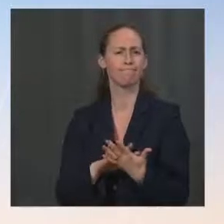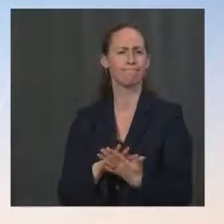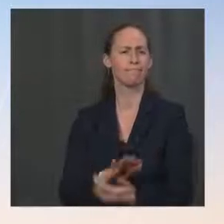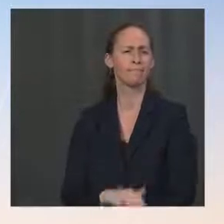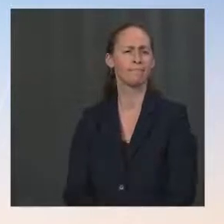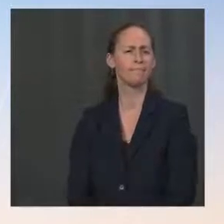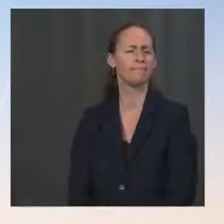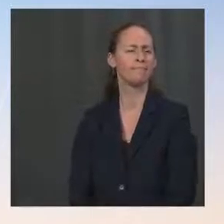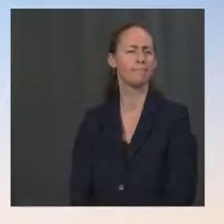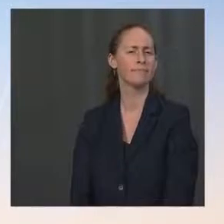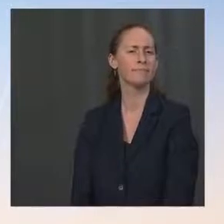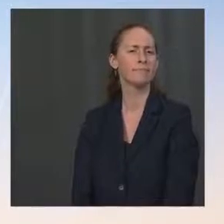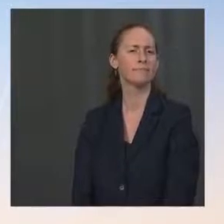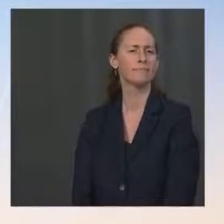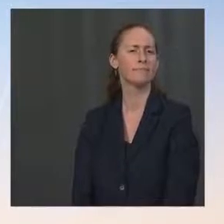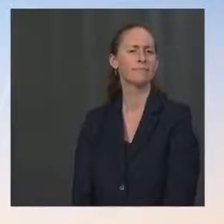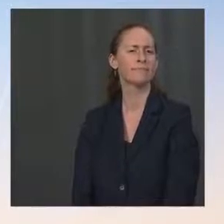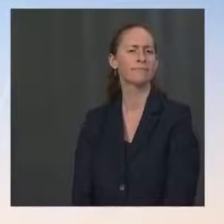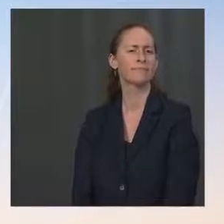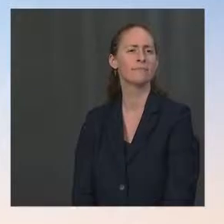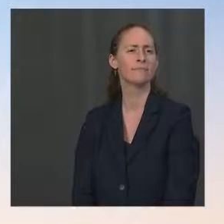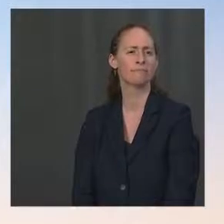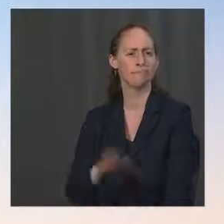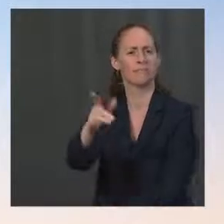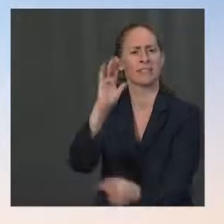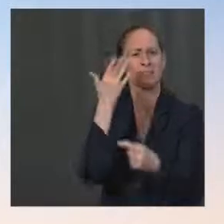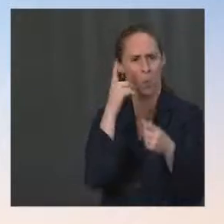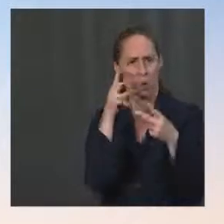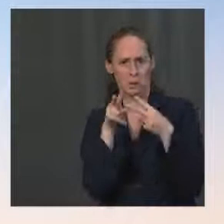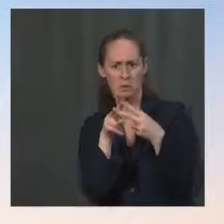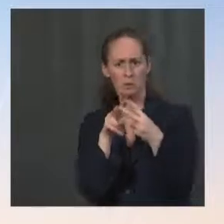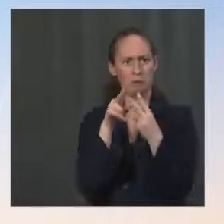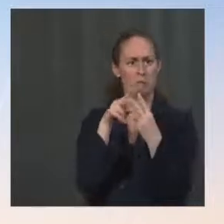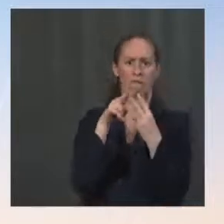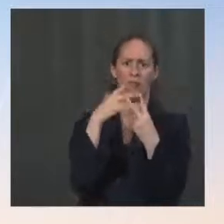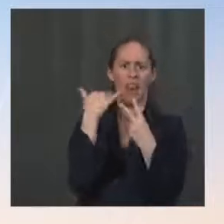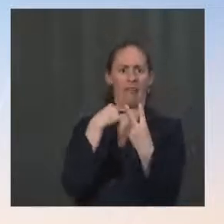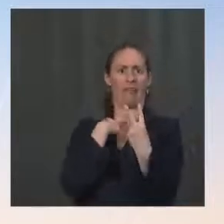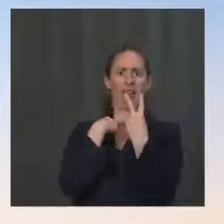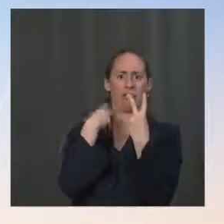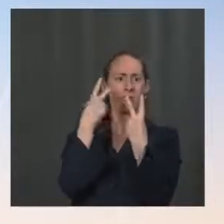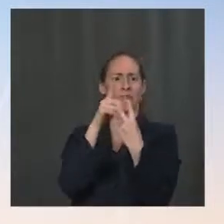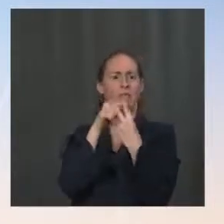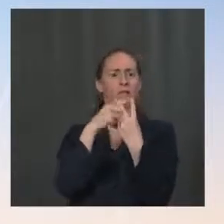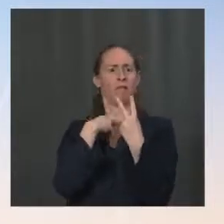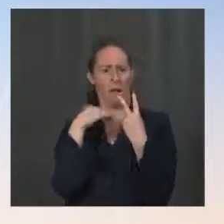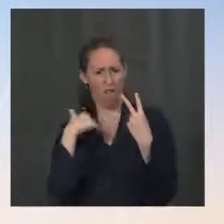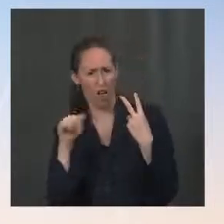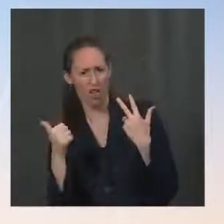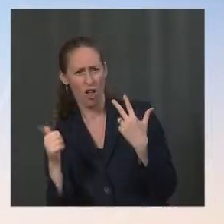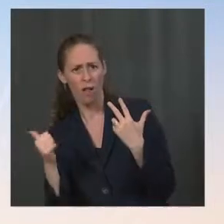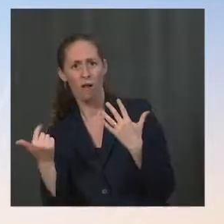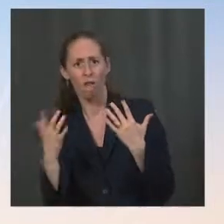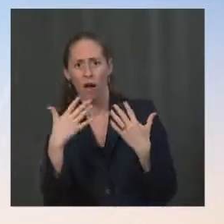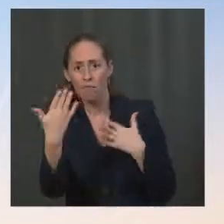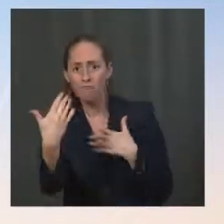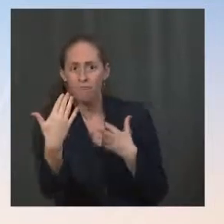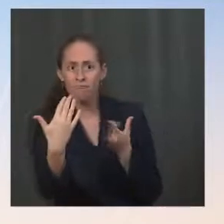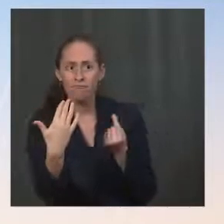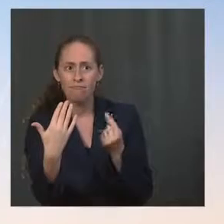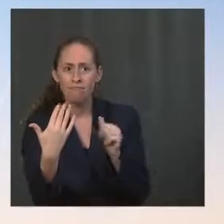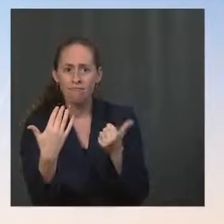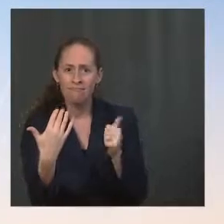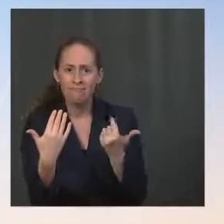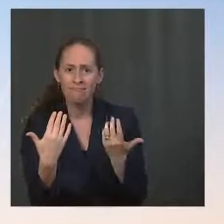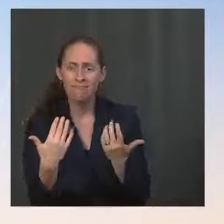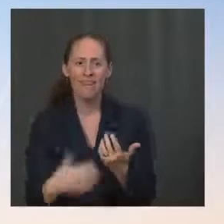there weren't other choices that could have been made? I mean, what's the other choice for anyone is offering? For example, the president could have